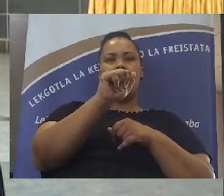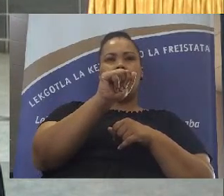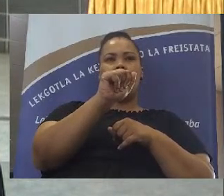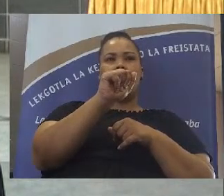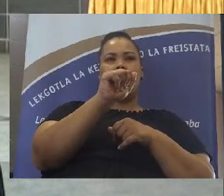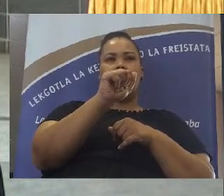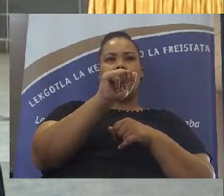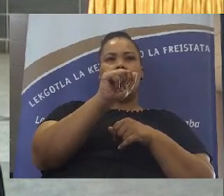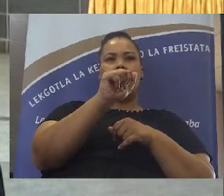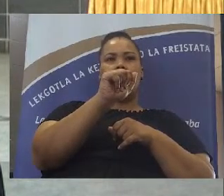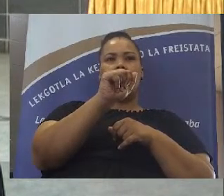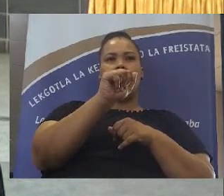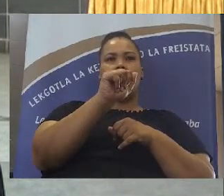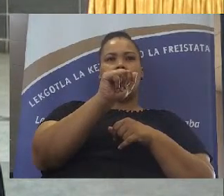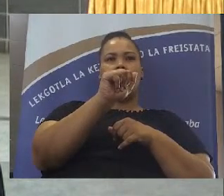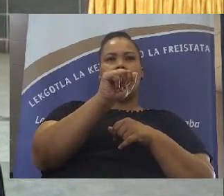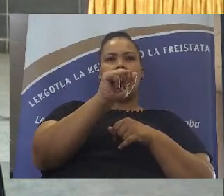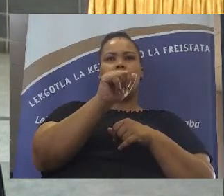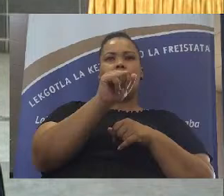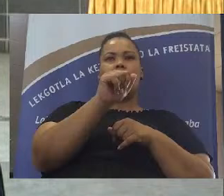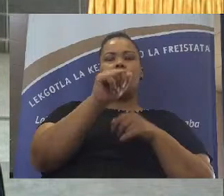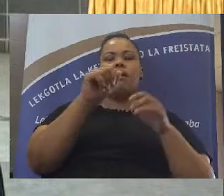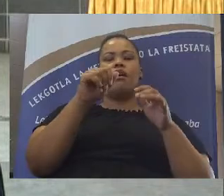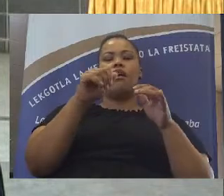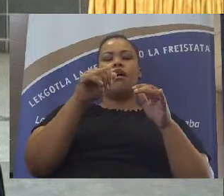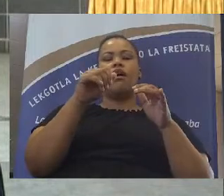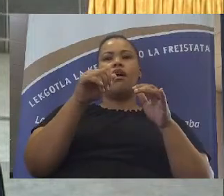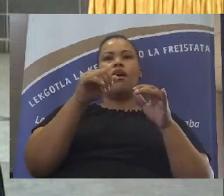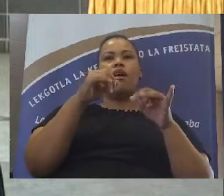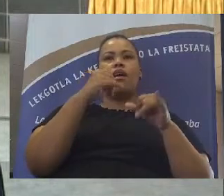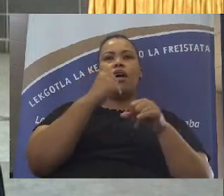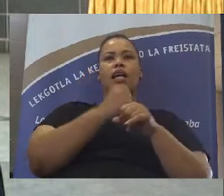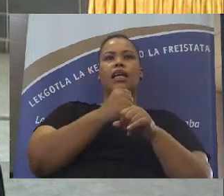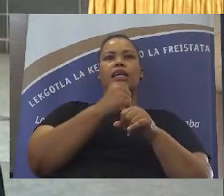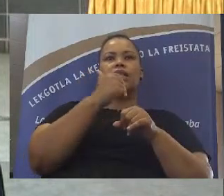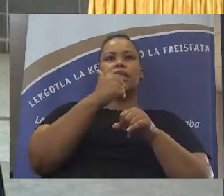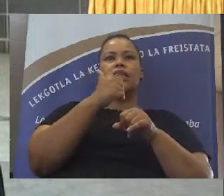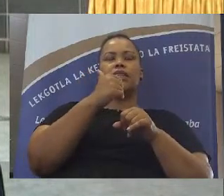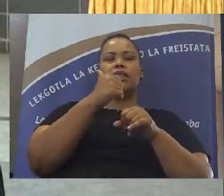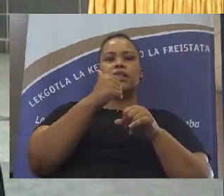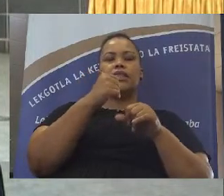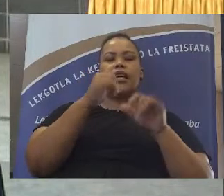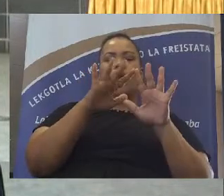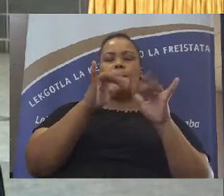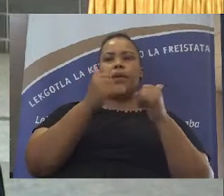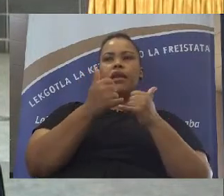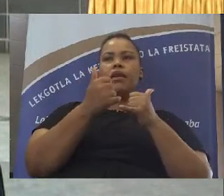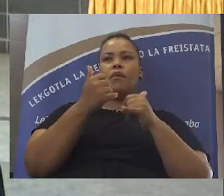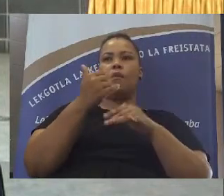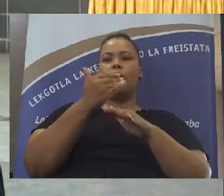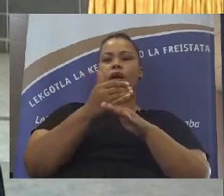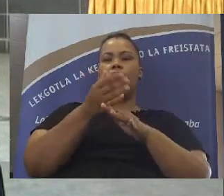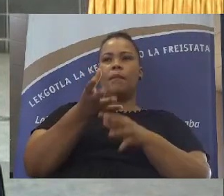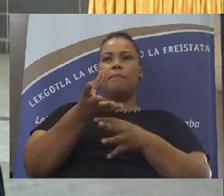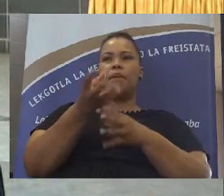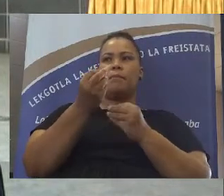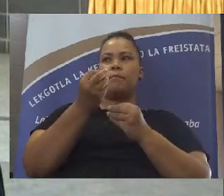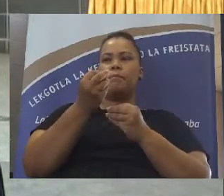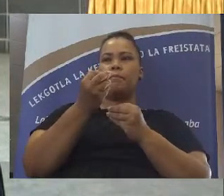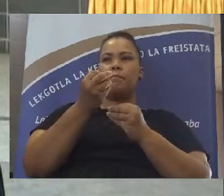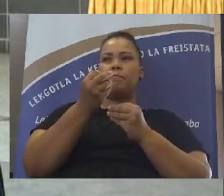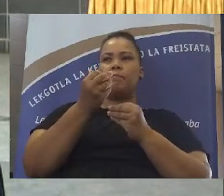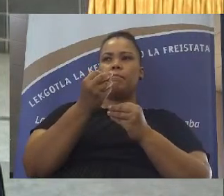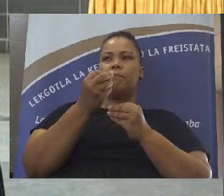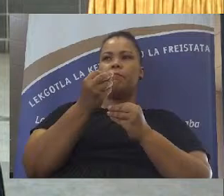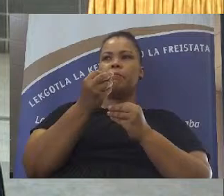If a grade 6 company het een werk gekregen, it then means